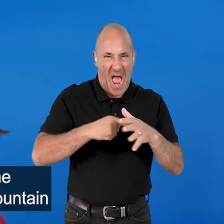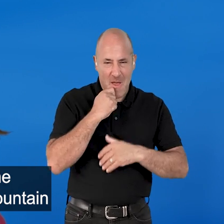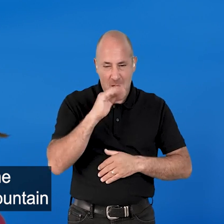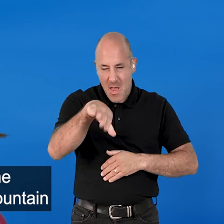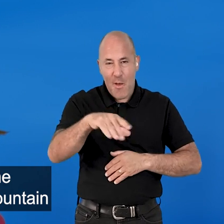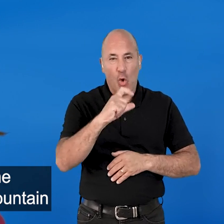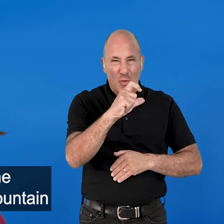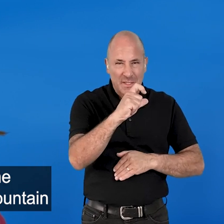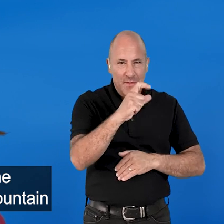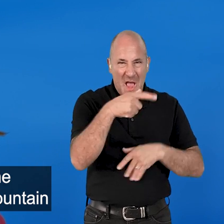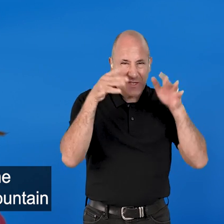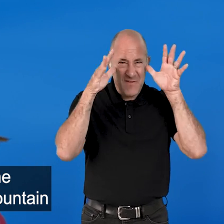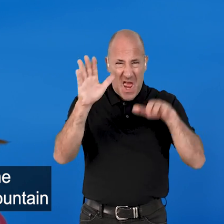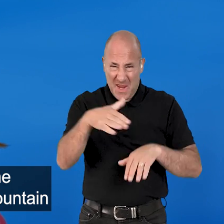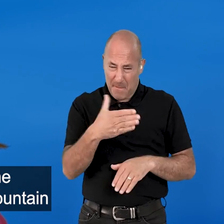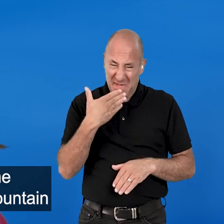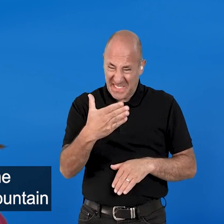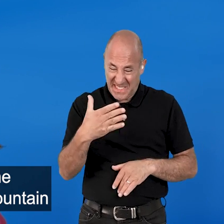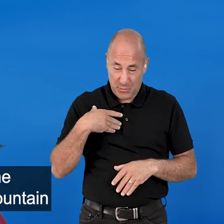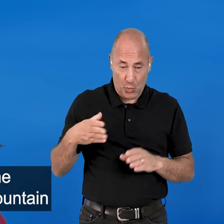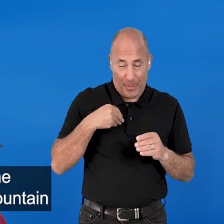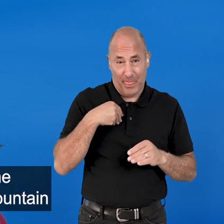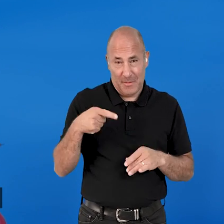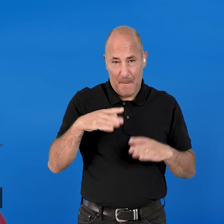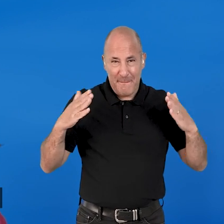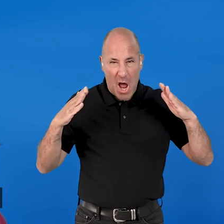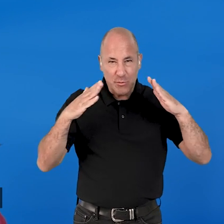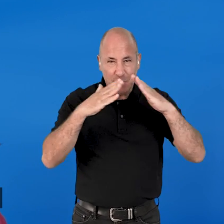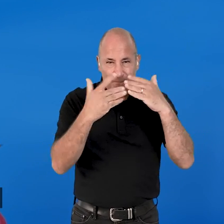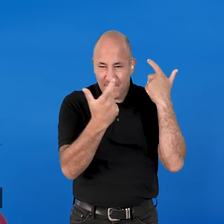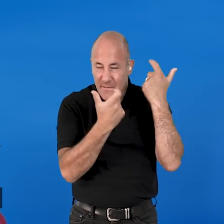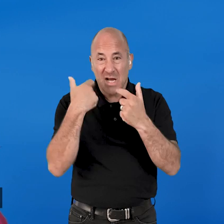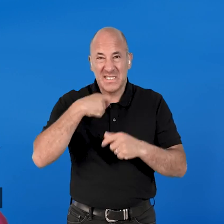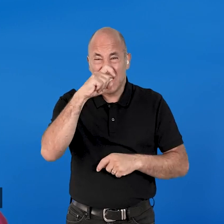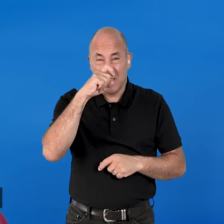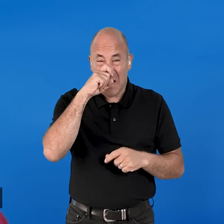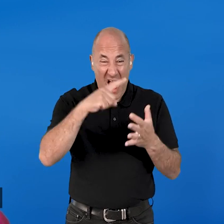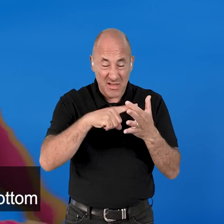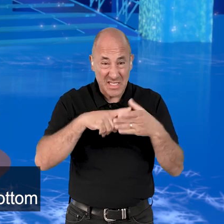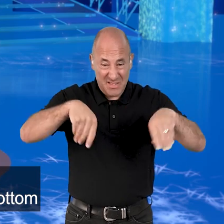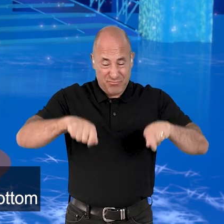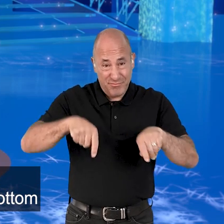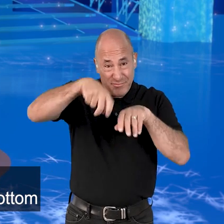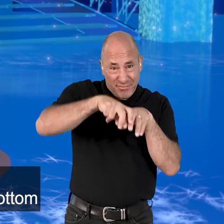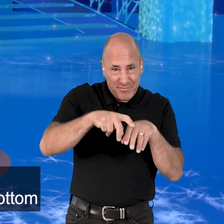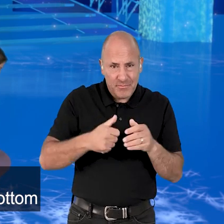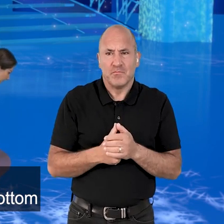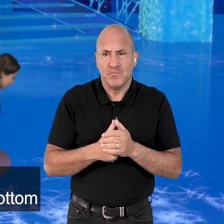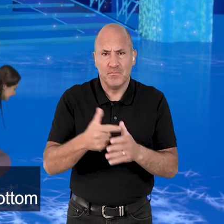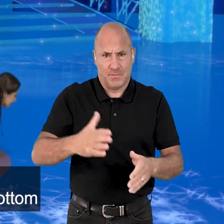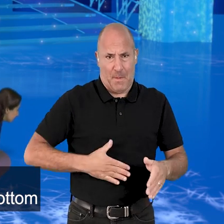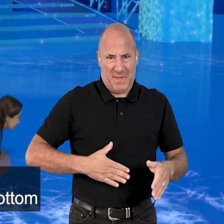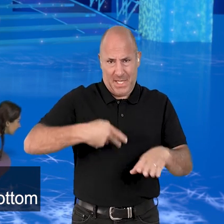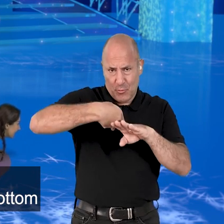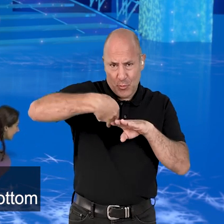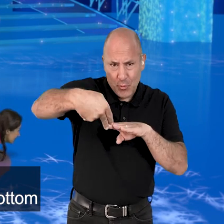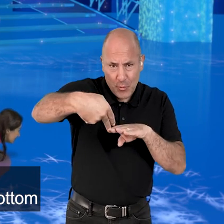Anna convinces Kristoff and Sven to take her up the mountain to find Elsa in their sled. Lying on your